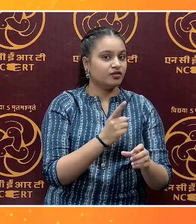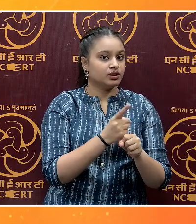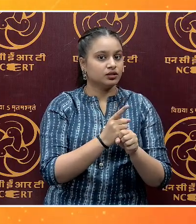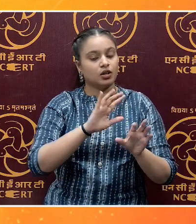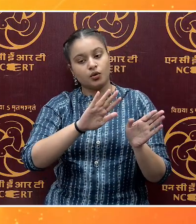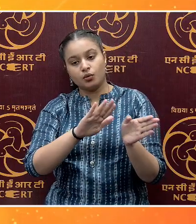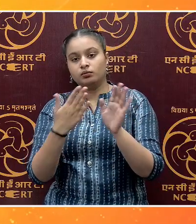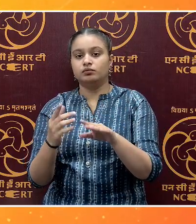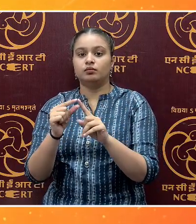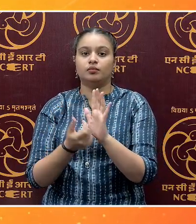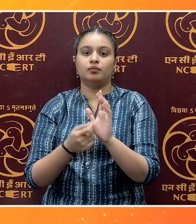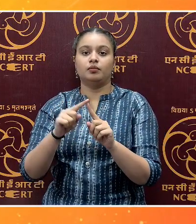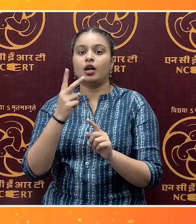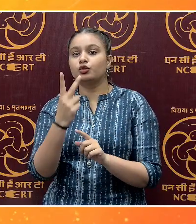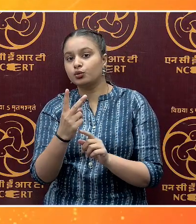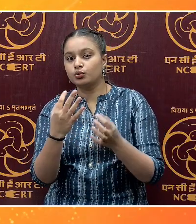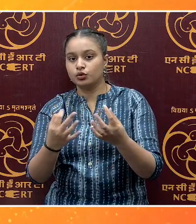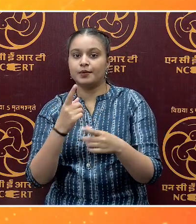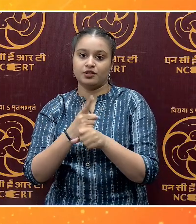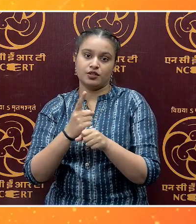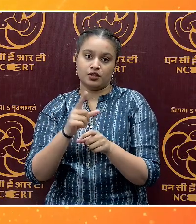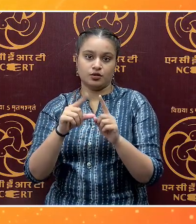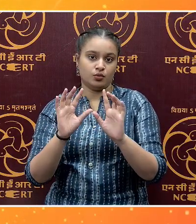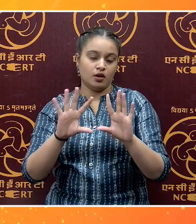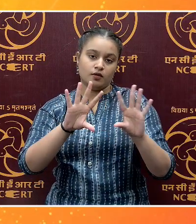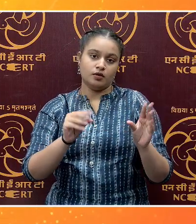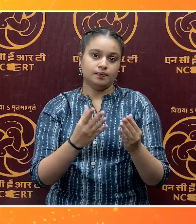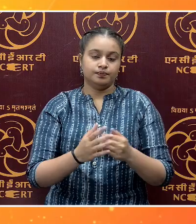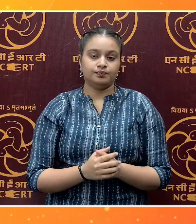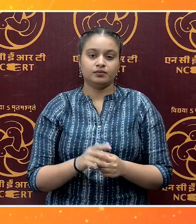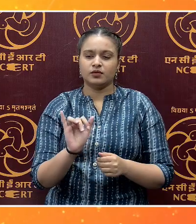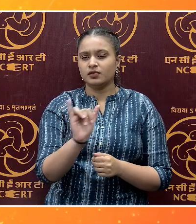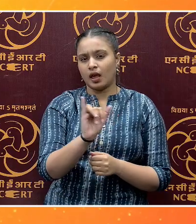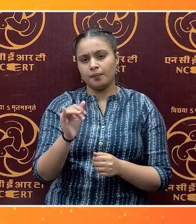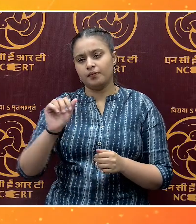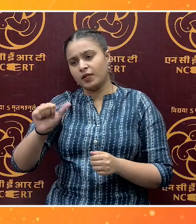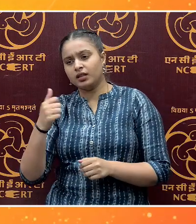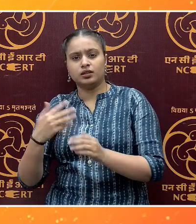history which I just performed as a special educator. I will do similar for the other student.